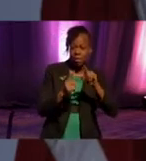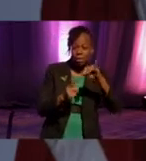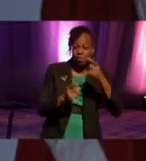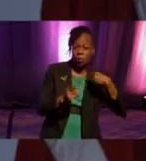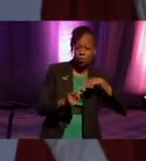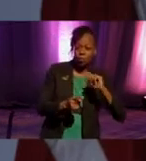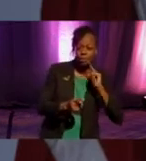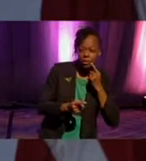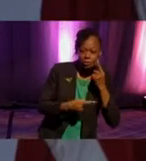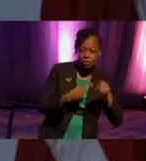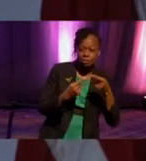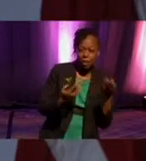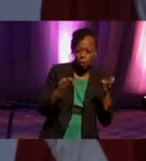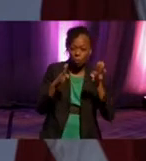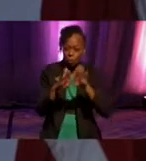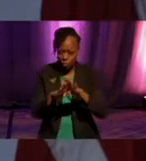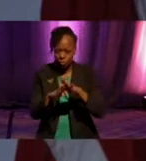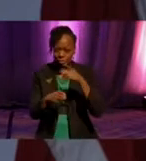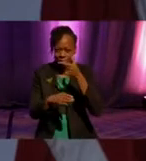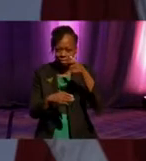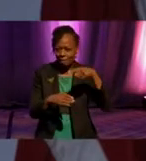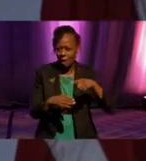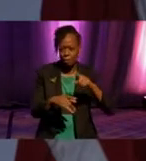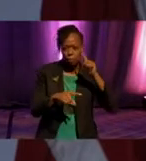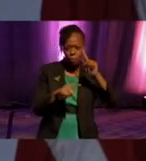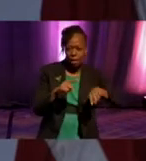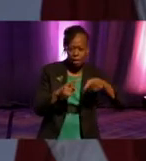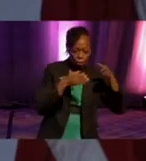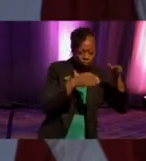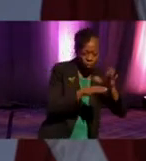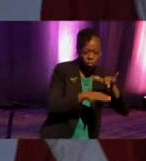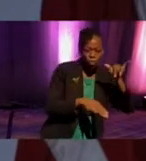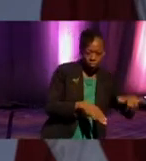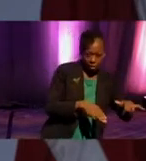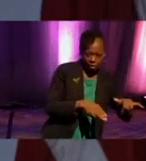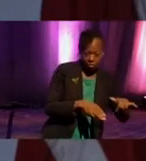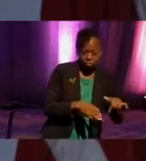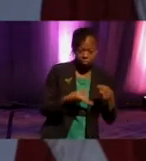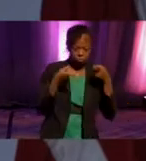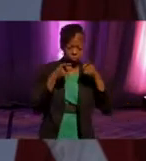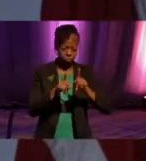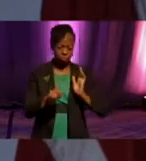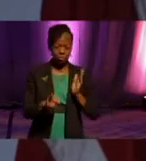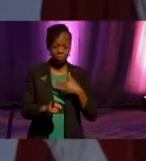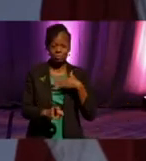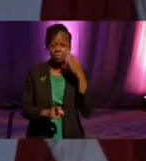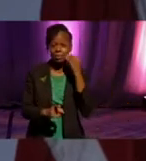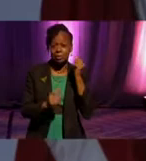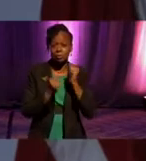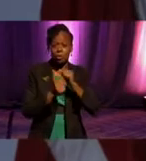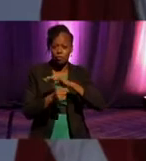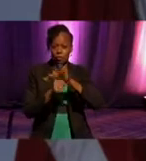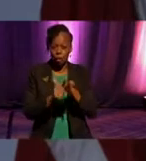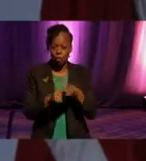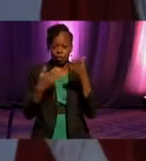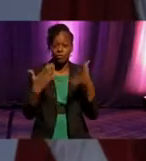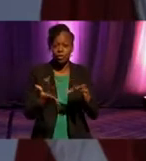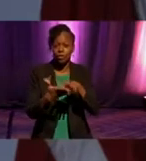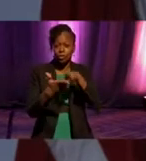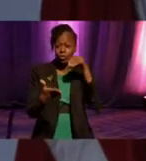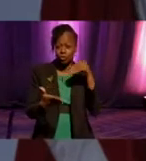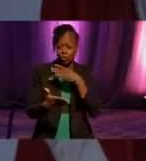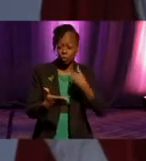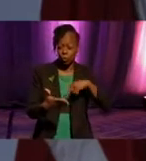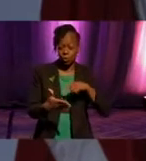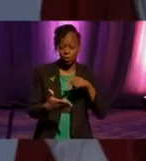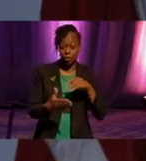the only alarm we sound. In our experience with COVID, we've learned, and it has taught